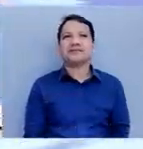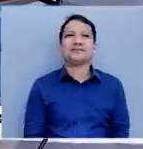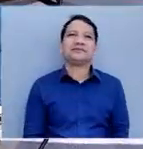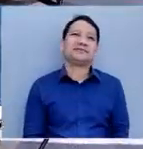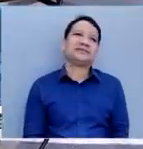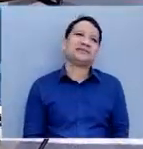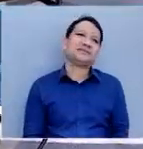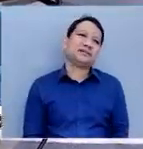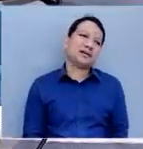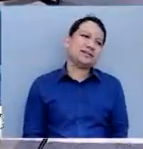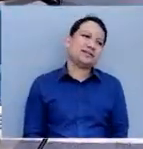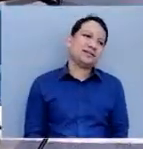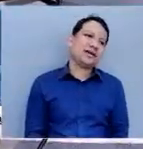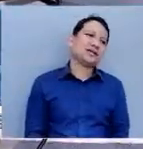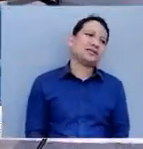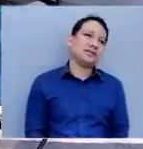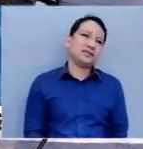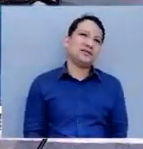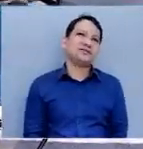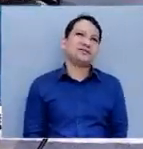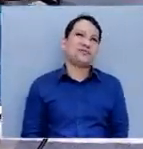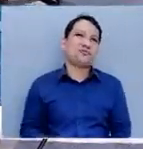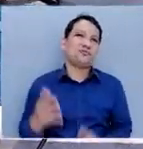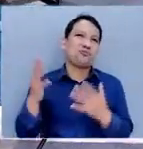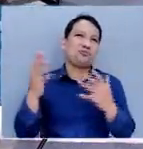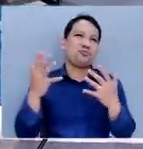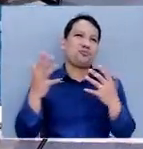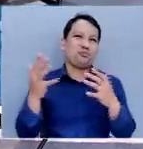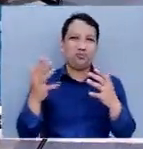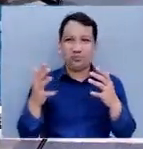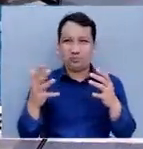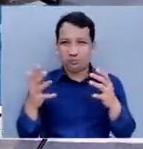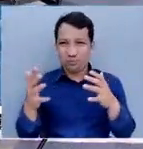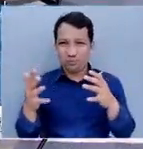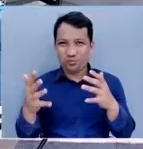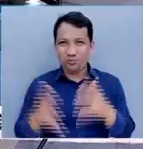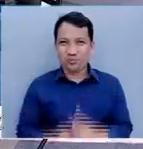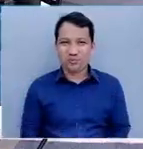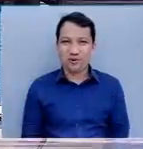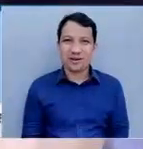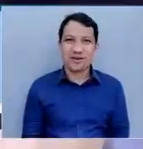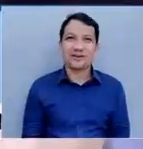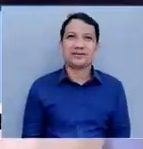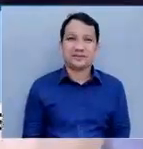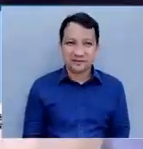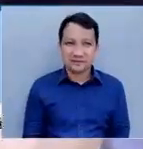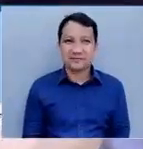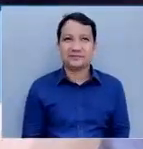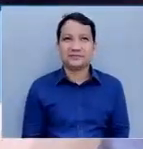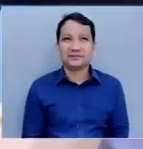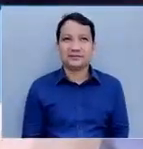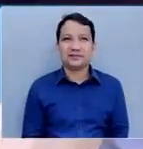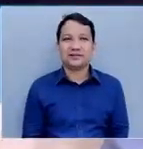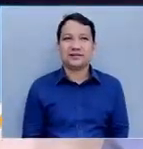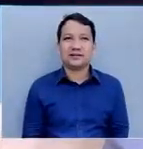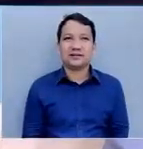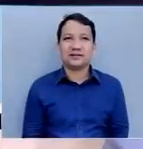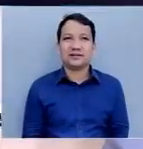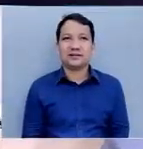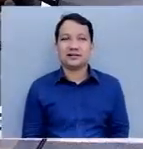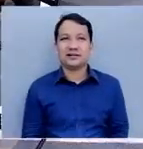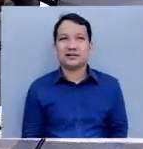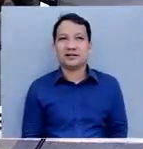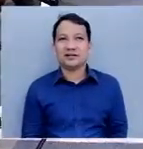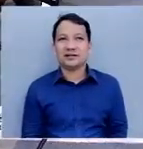innocent. Parang masusunod pa yung cover na yan. Parang gusto natin patapusin eh. Pero medyo nabigyan tayo sa oras. Ay, sa ngayon, I'm sure meron